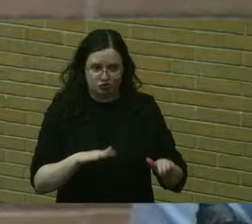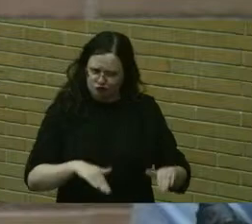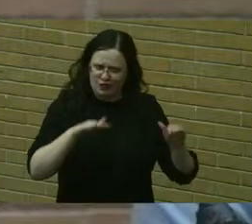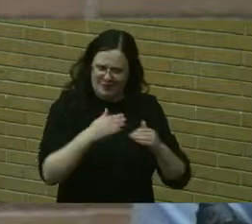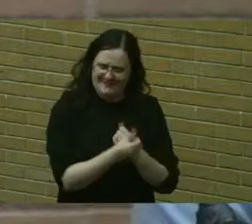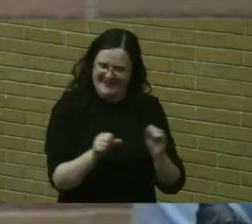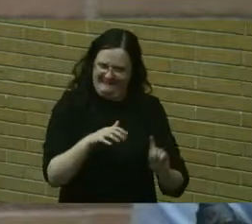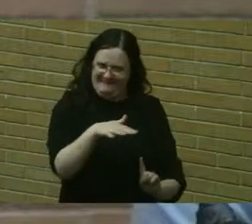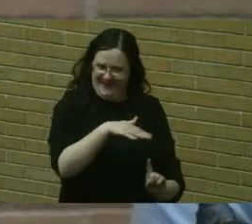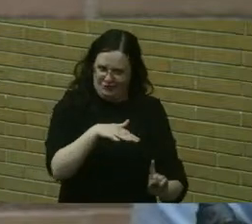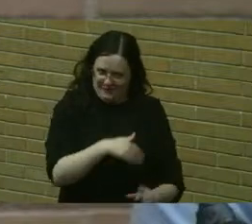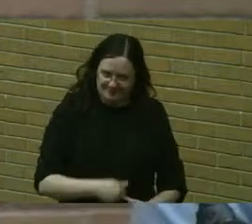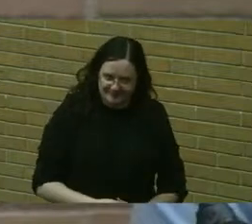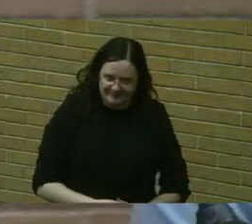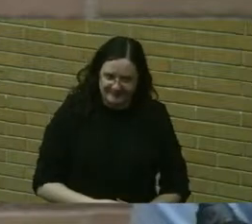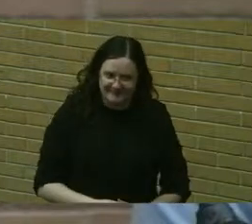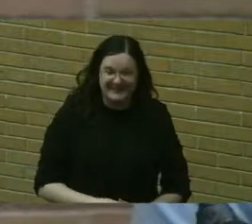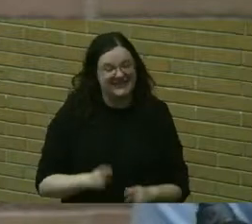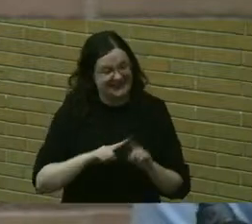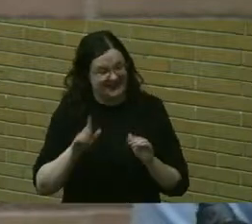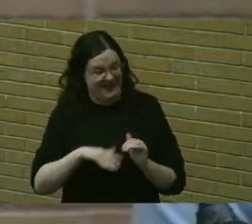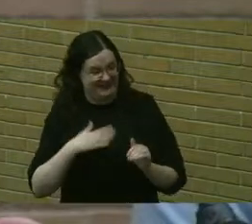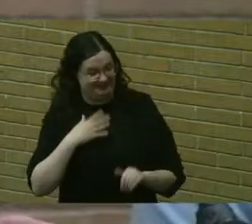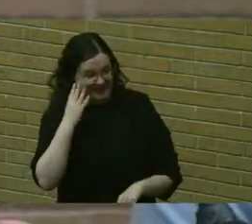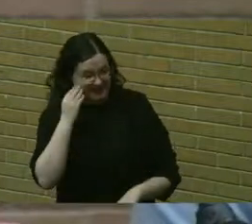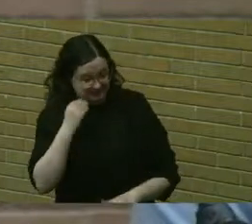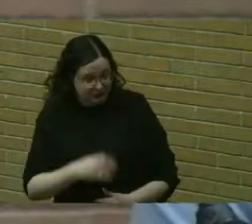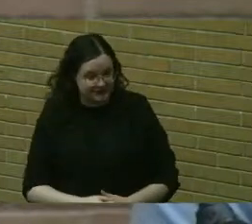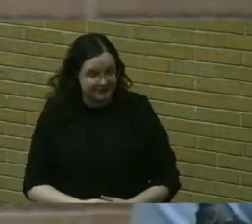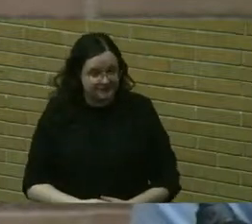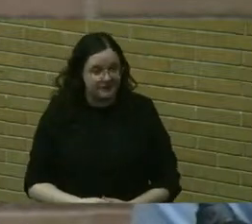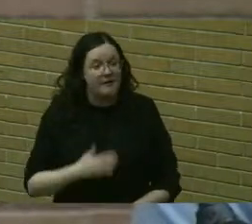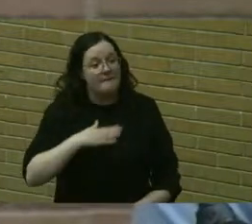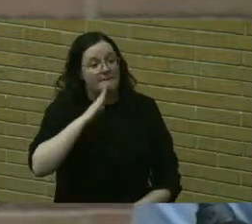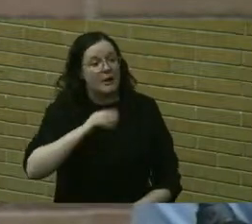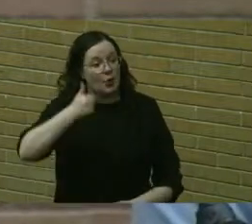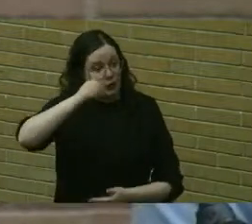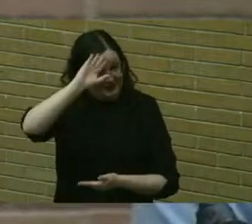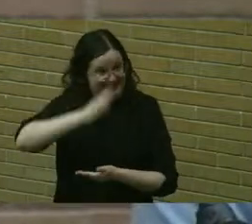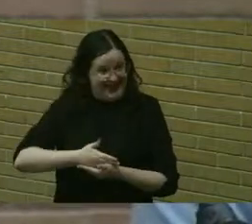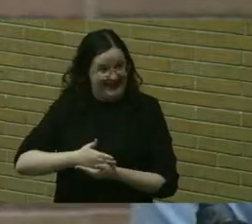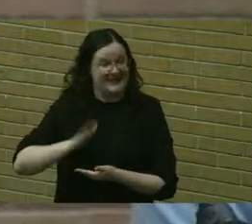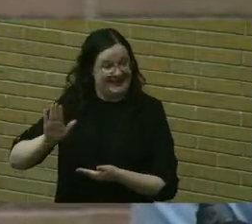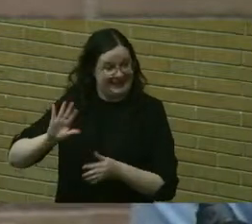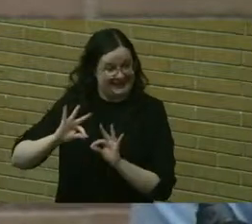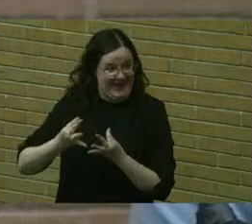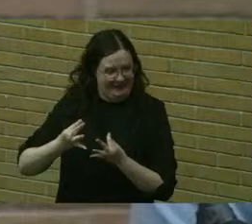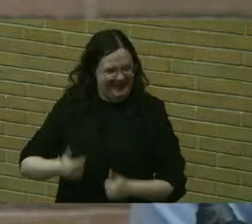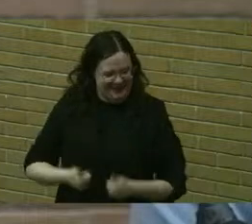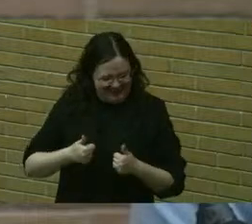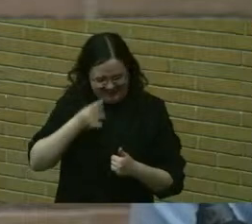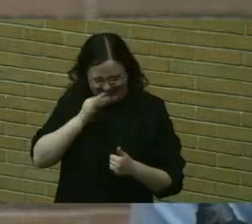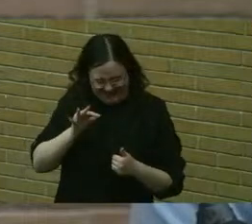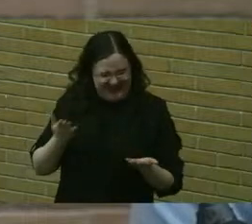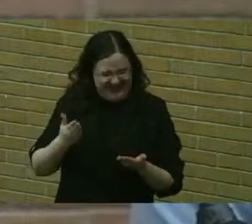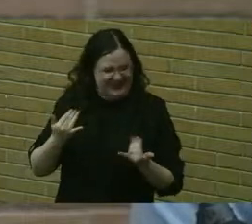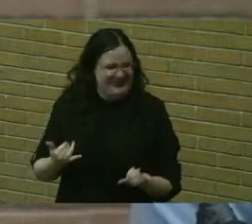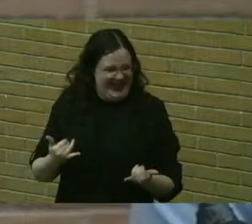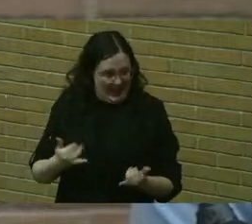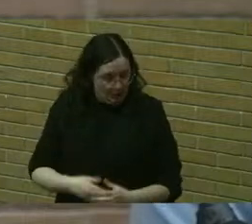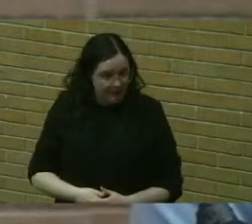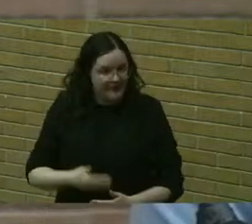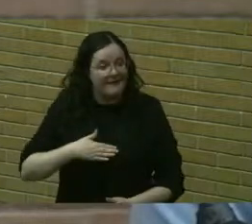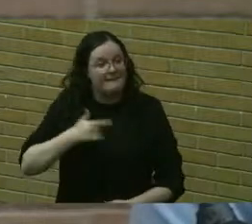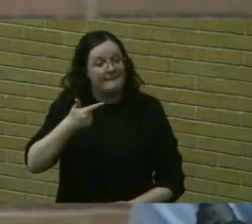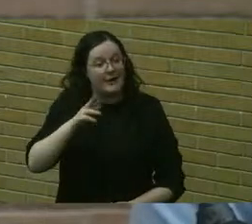My older son family lives right here, right now, And my grandson is going to Council